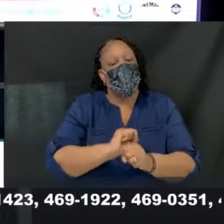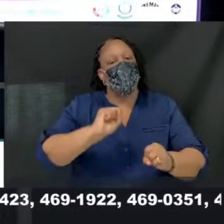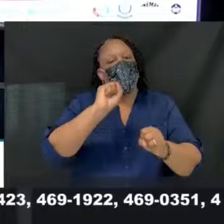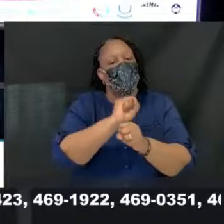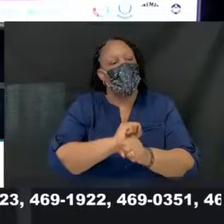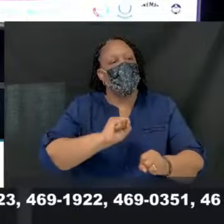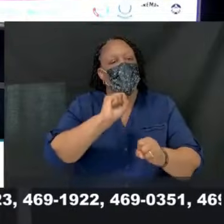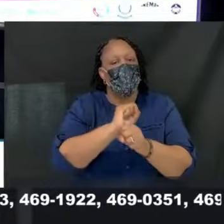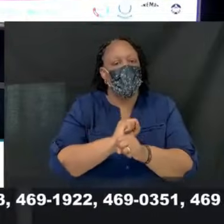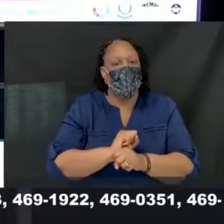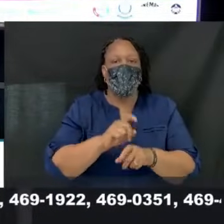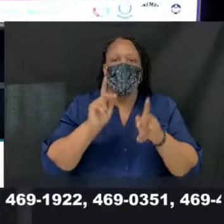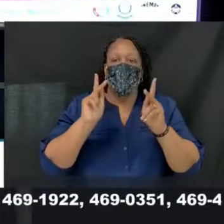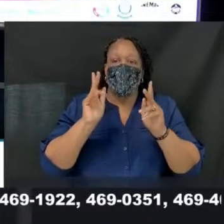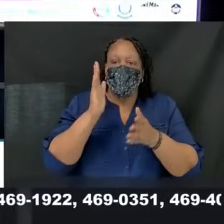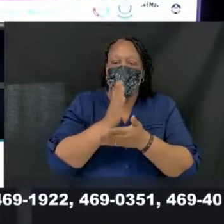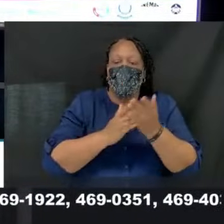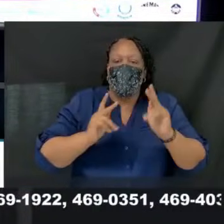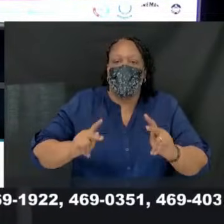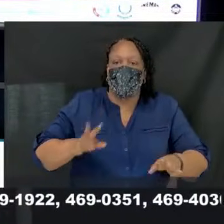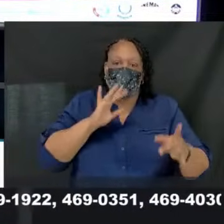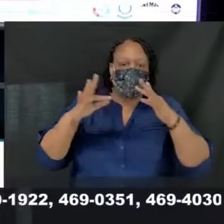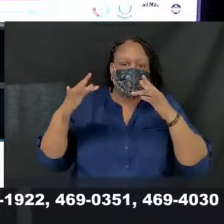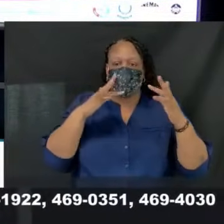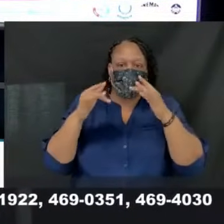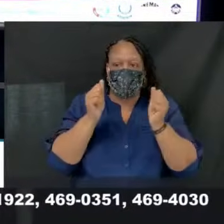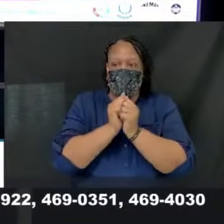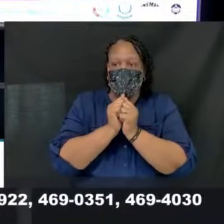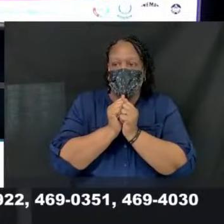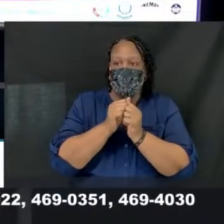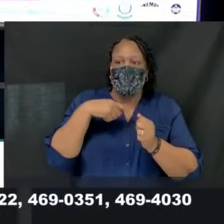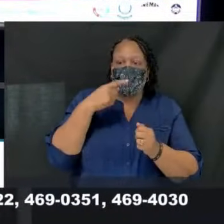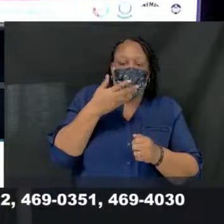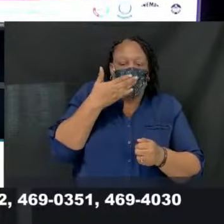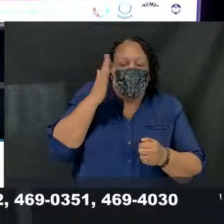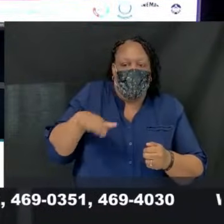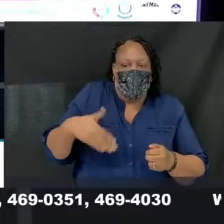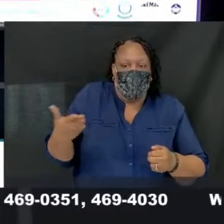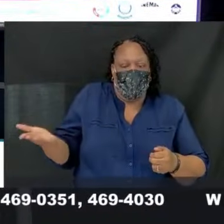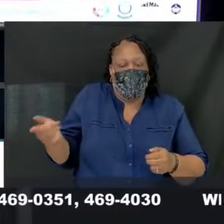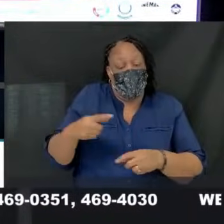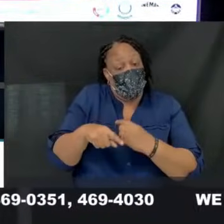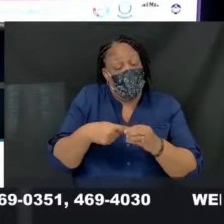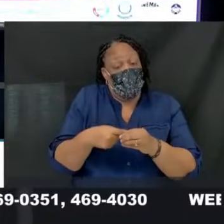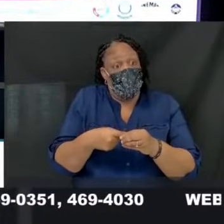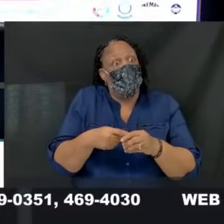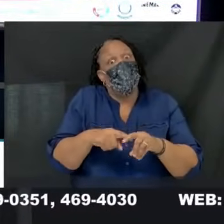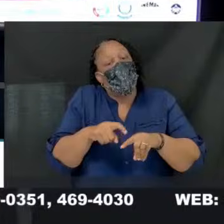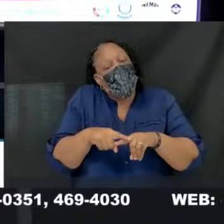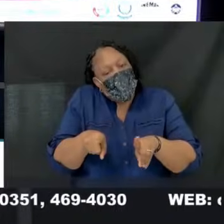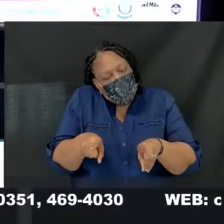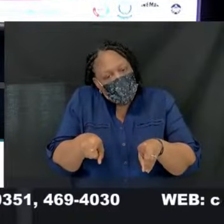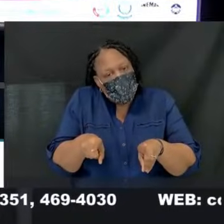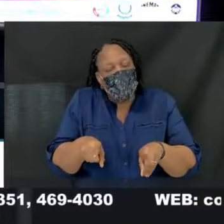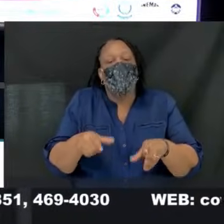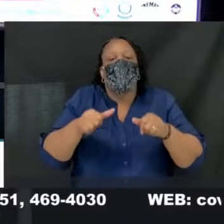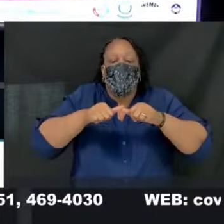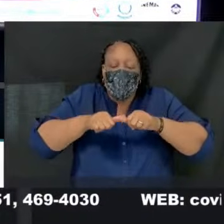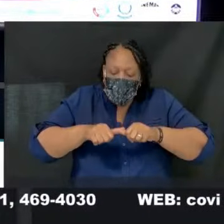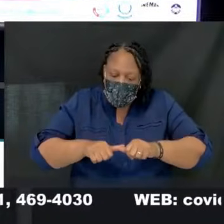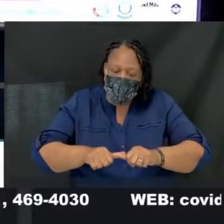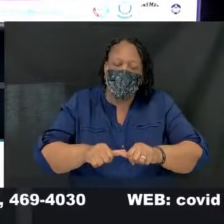social media. There are challenges, but we can help to reduce those challenges